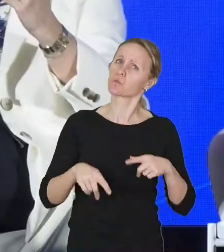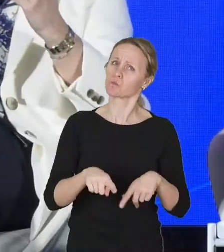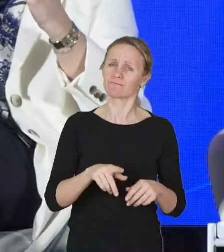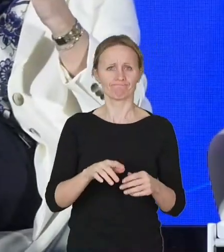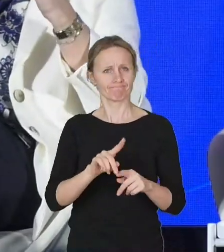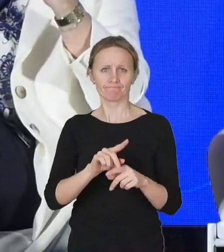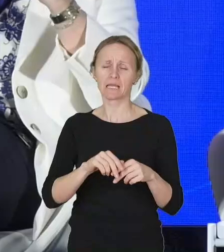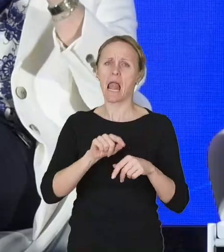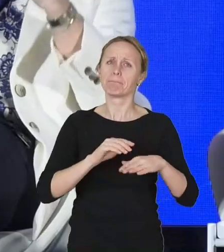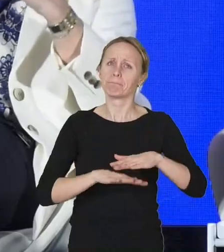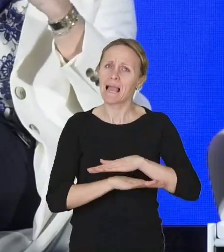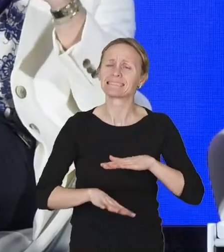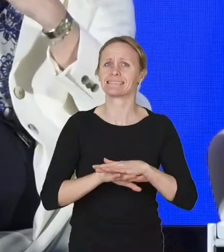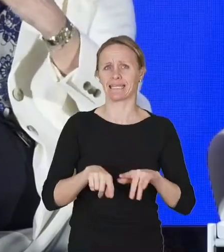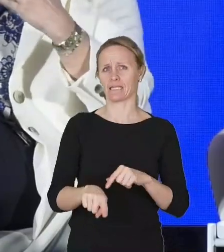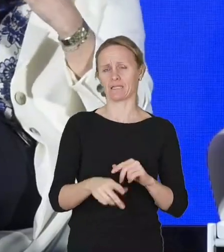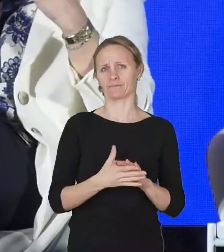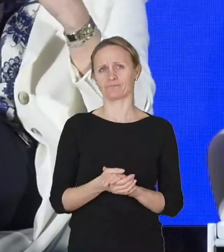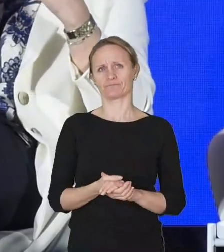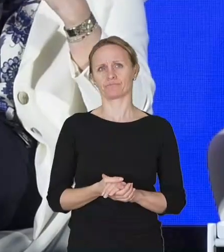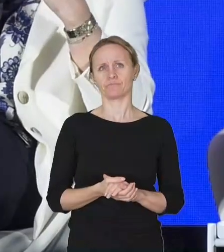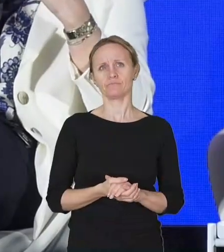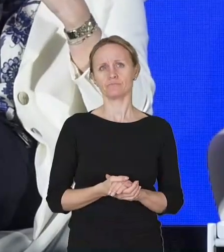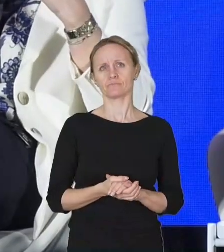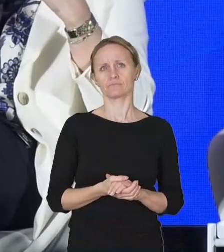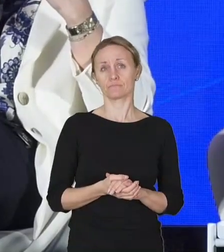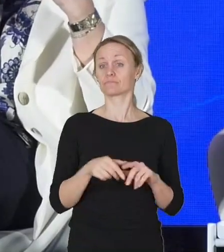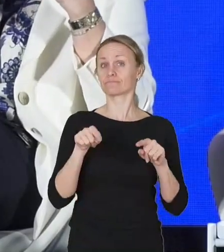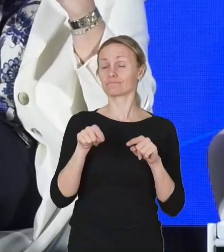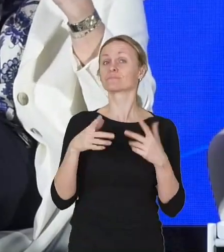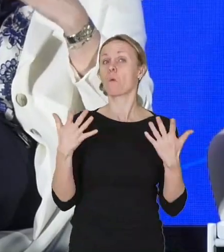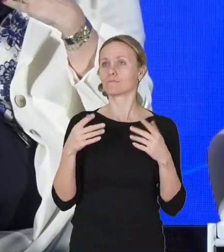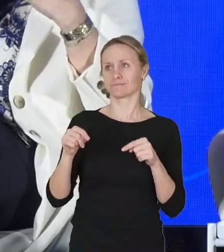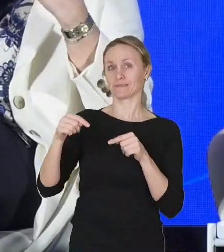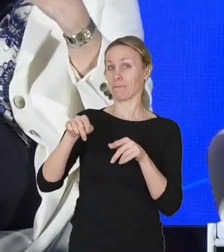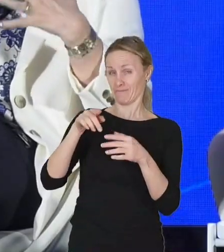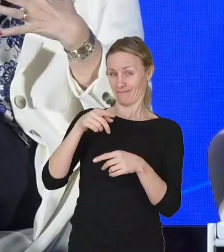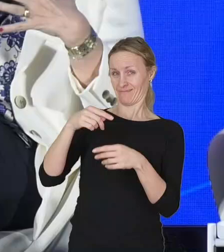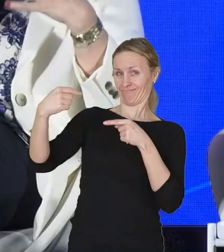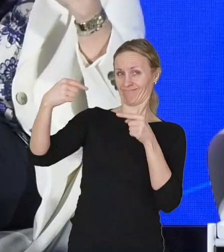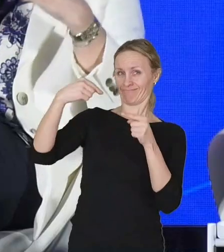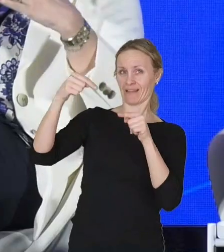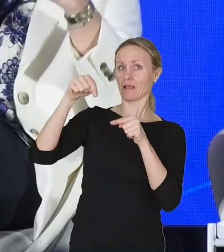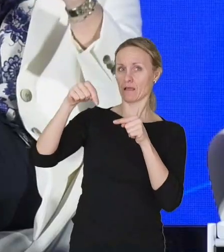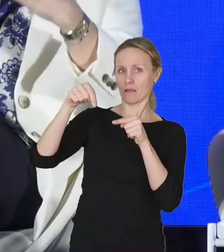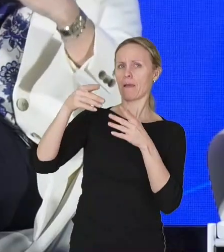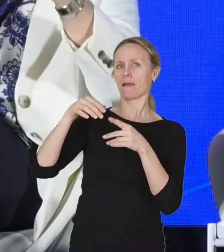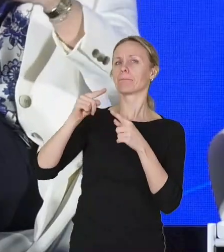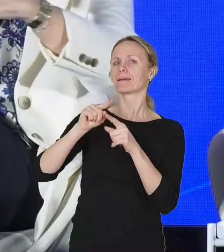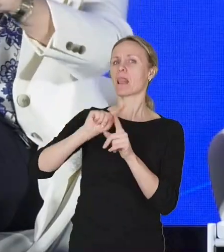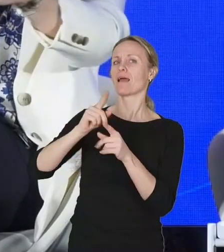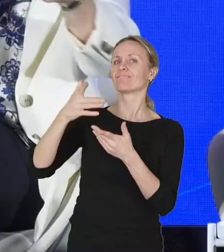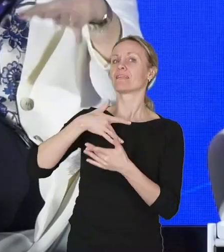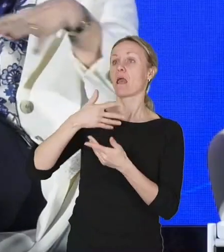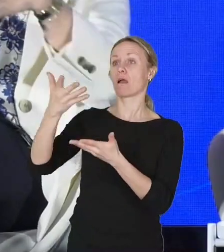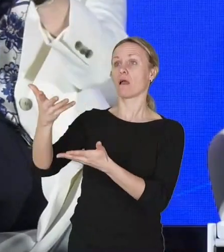transition perspective, because that means sustainable transitions means a systemic transformation of all the systems